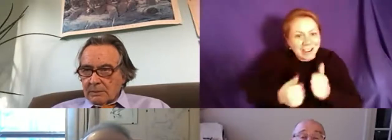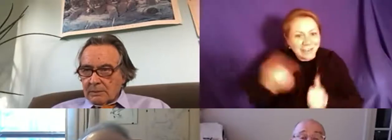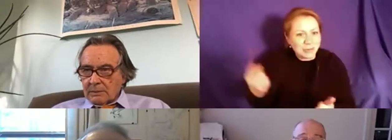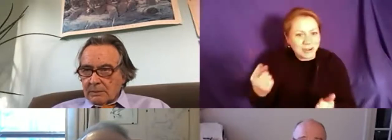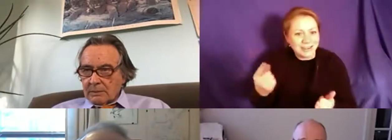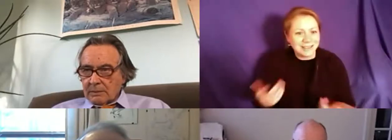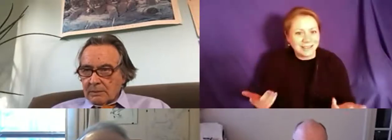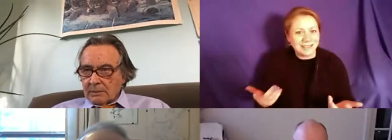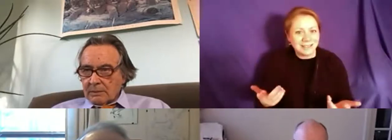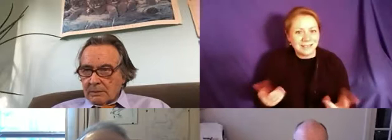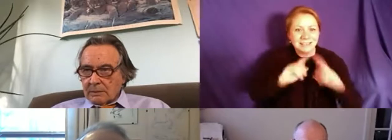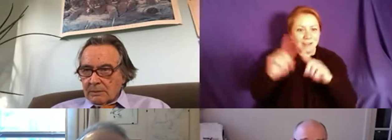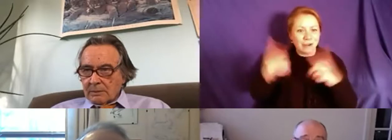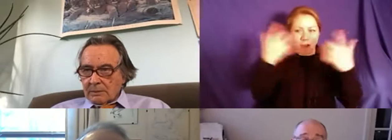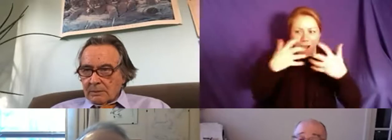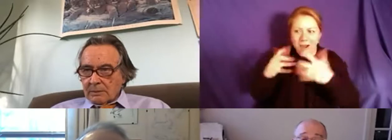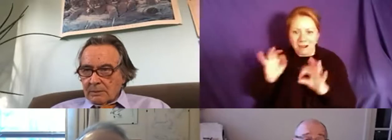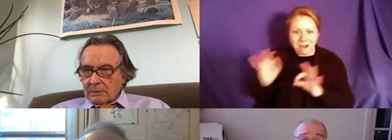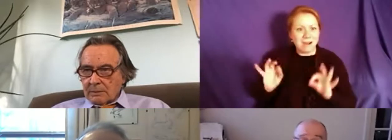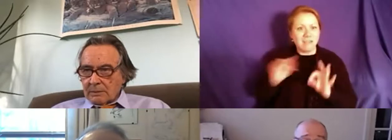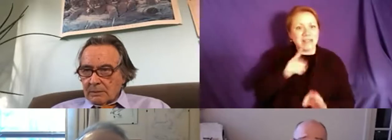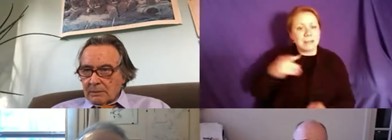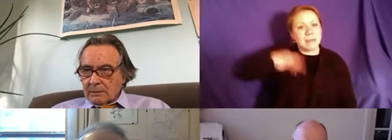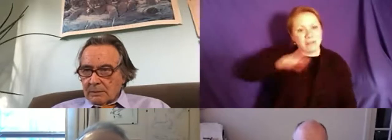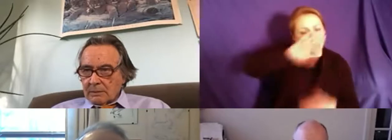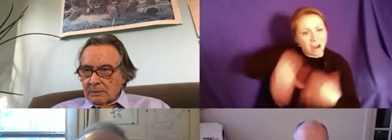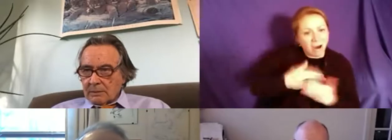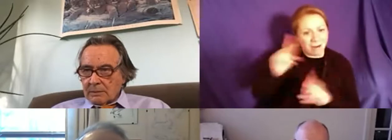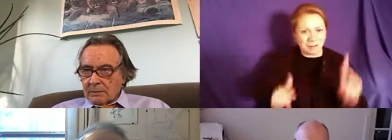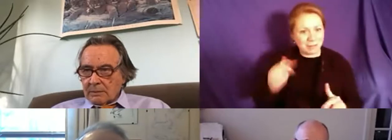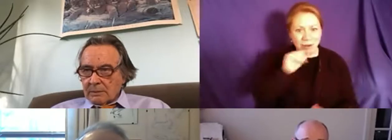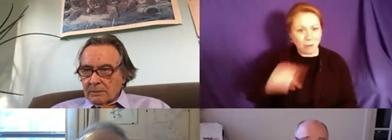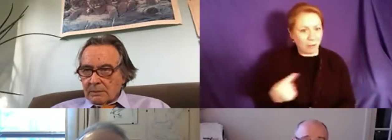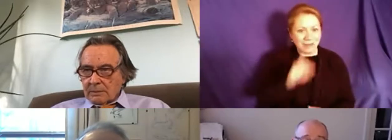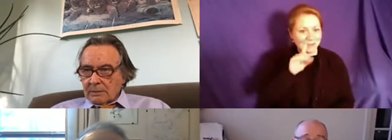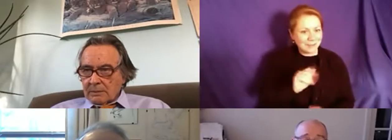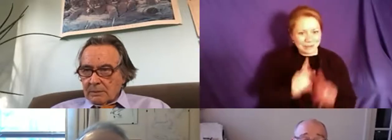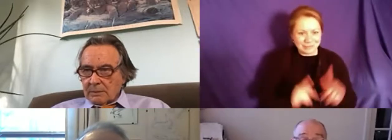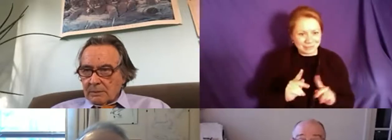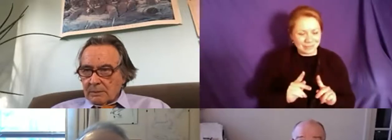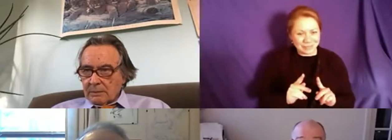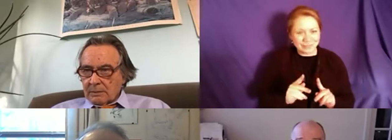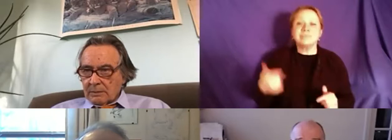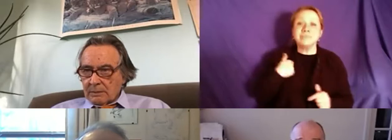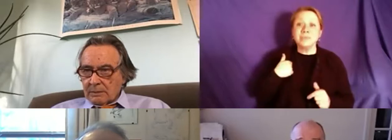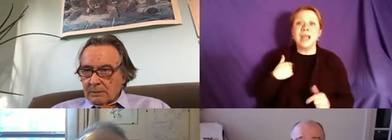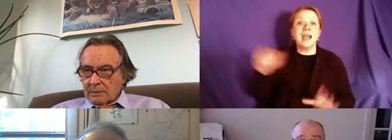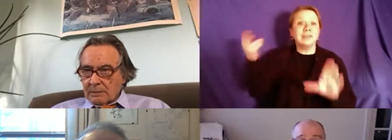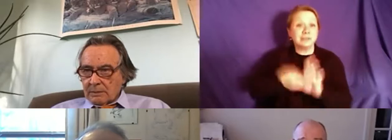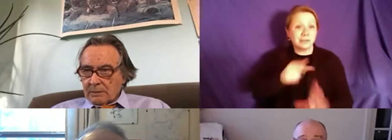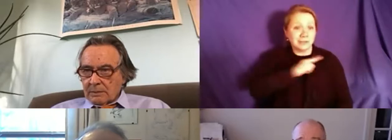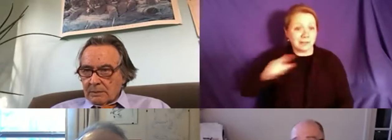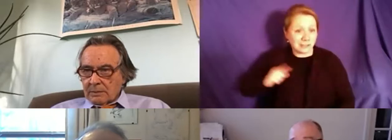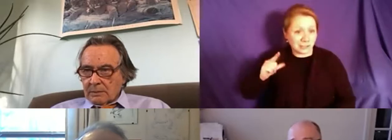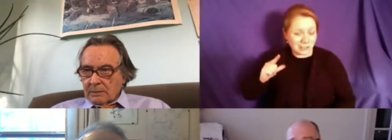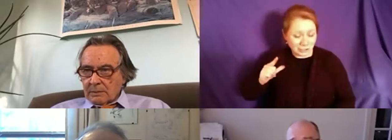these accommodations we were doing, it made it easier for everybody. So as I came into the legislature, I thought,